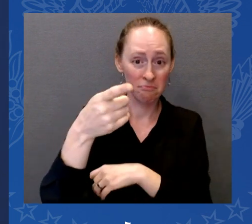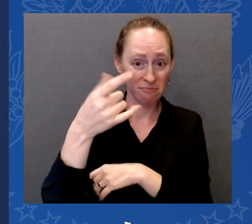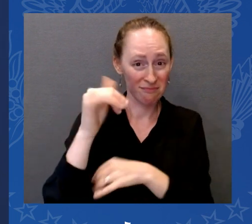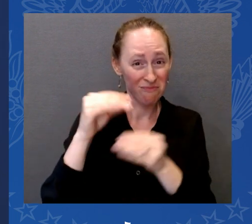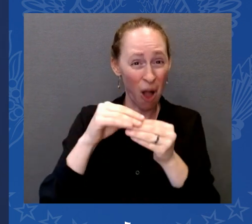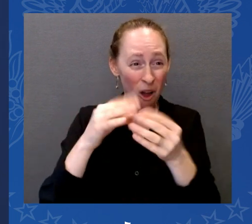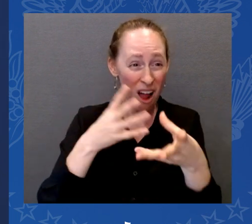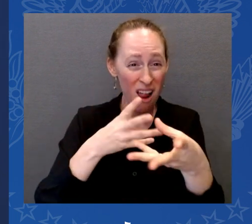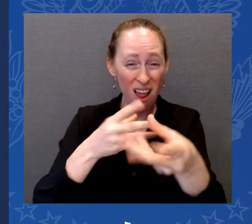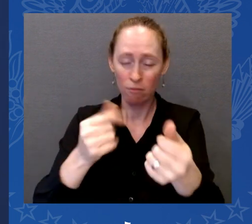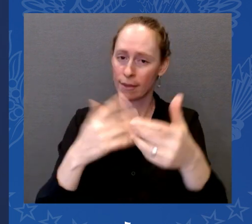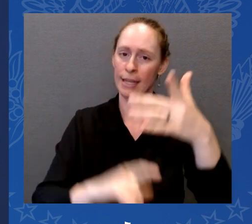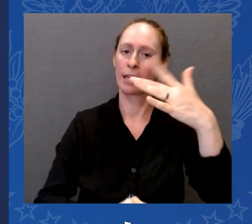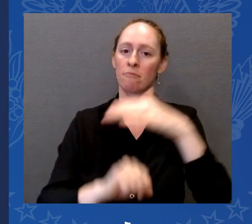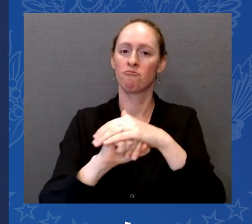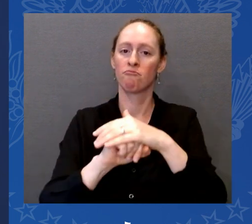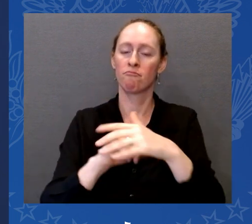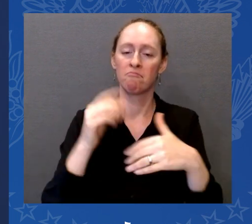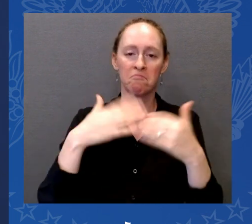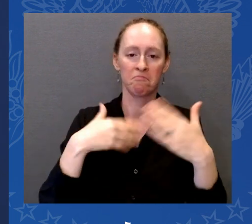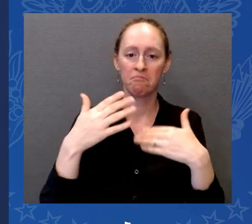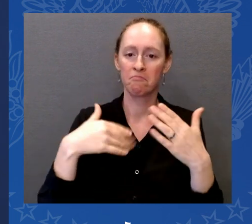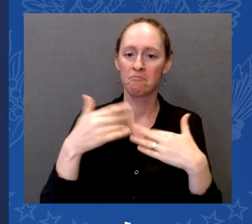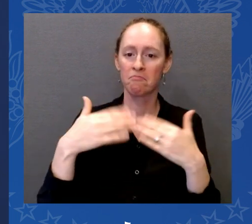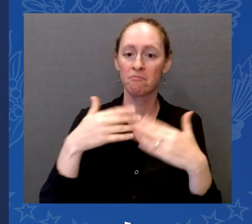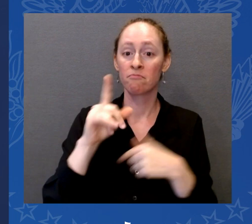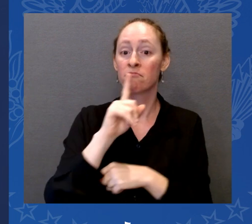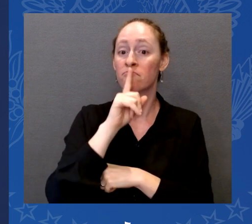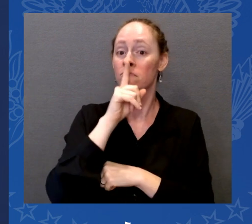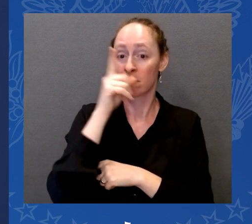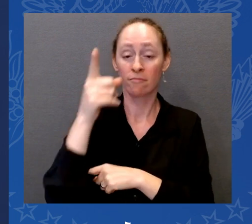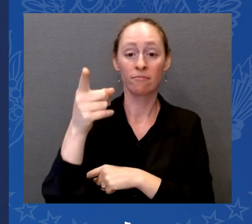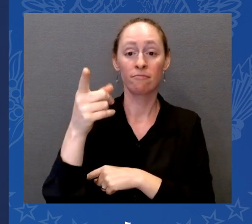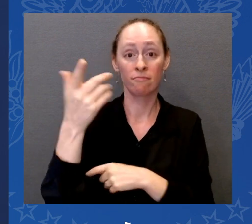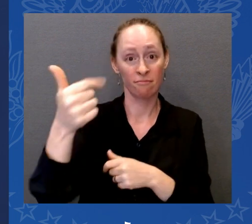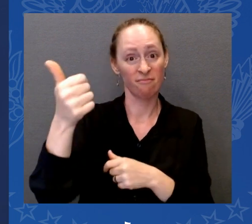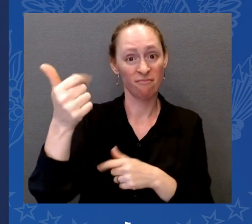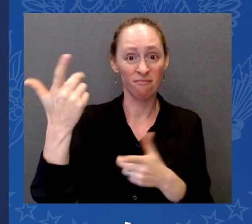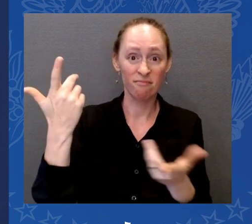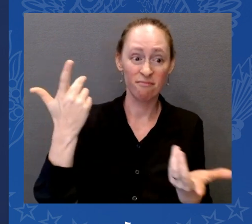$10,000, $12,000, $14,000 a year, like some cancer drugs do cost.